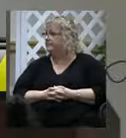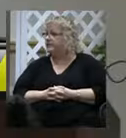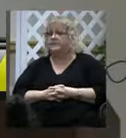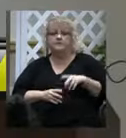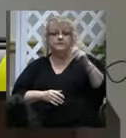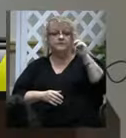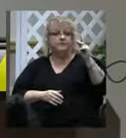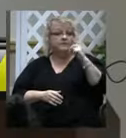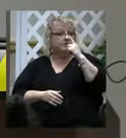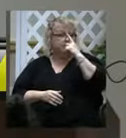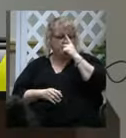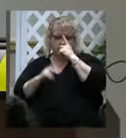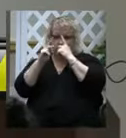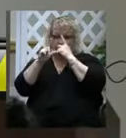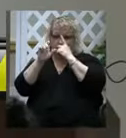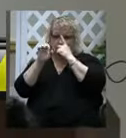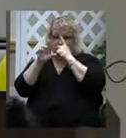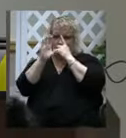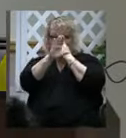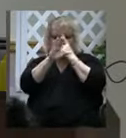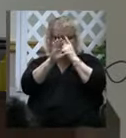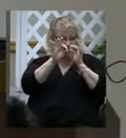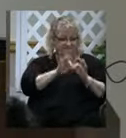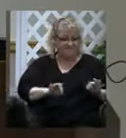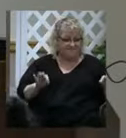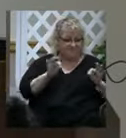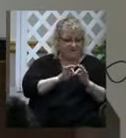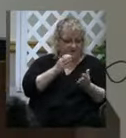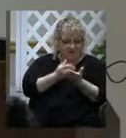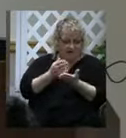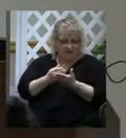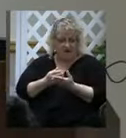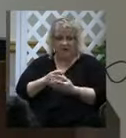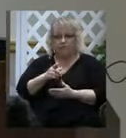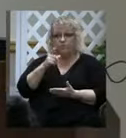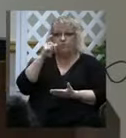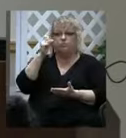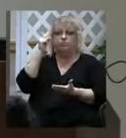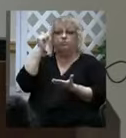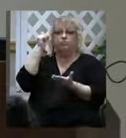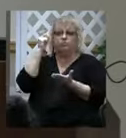Okay, Kleber, are your vital documents proofed by another translator?